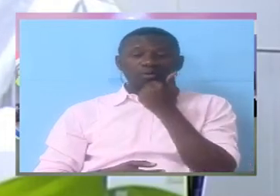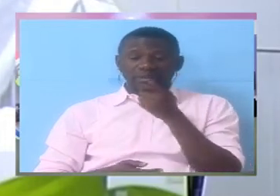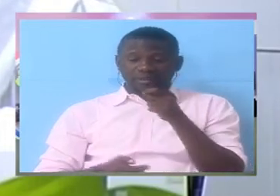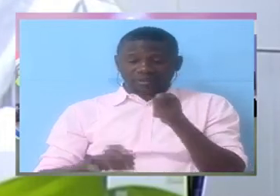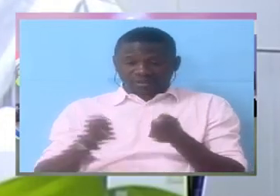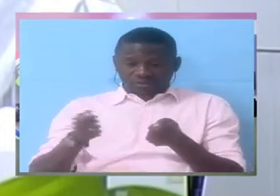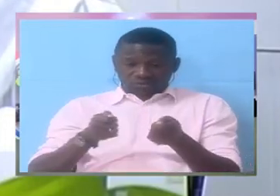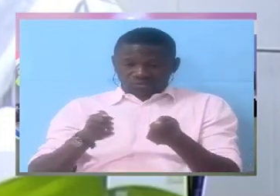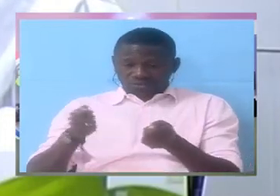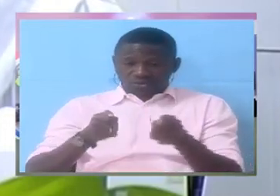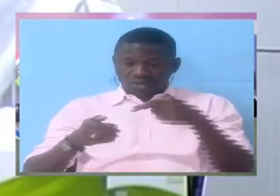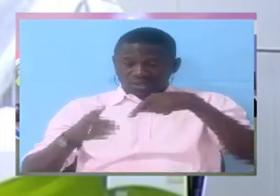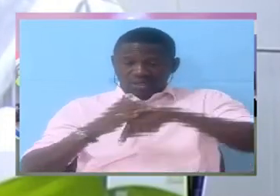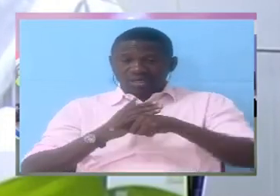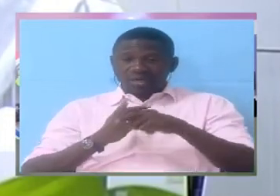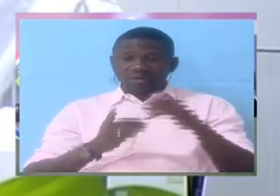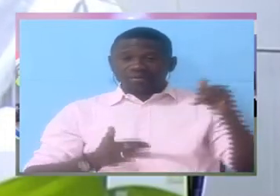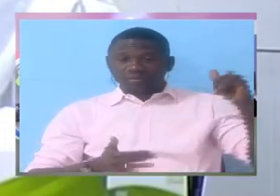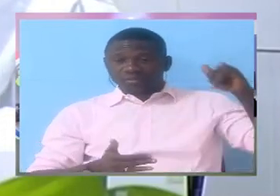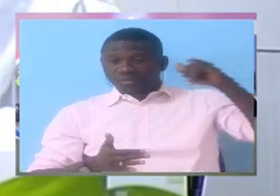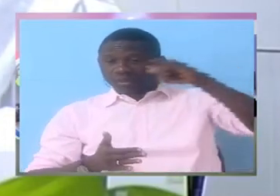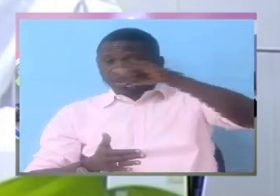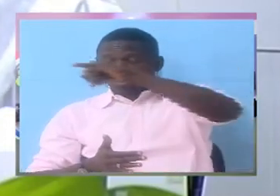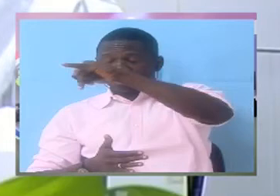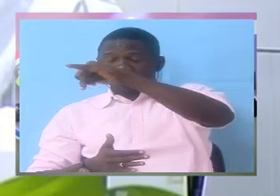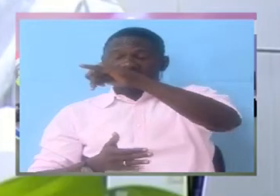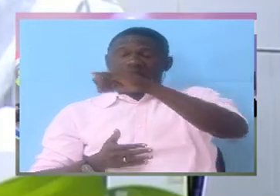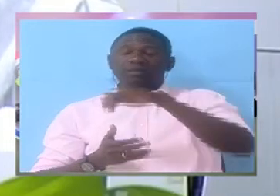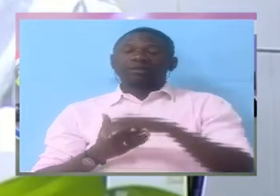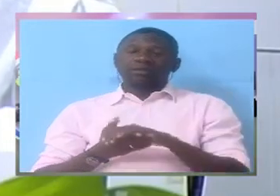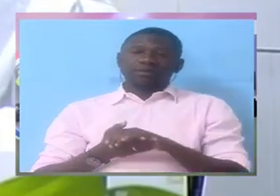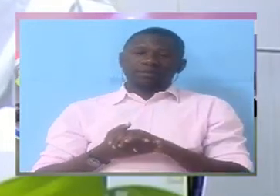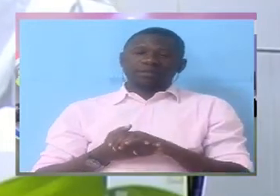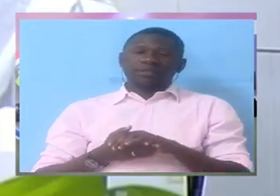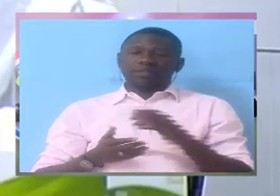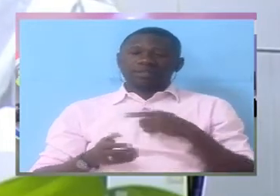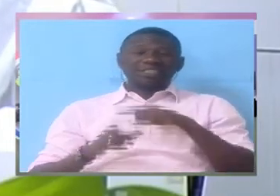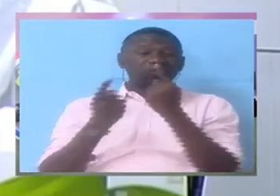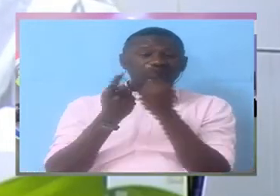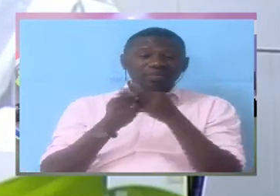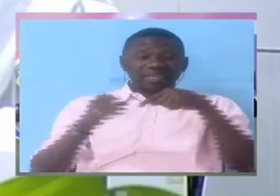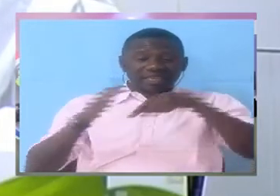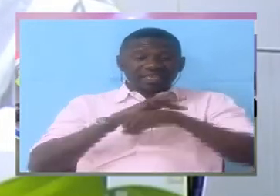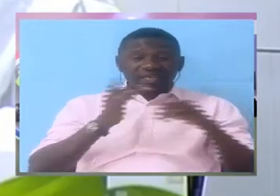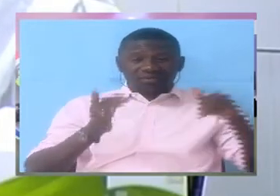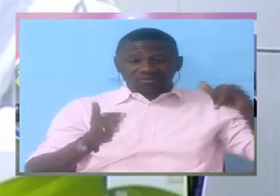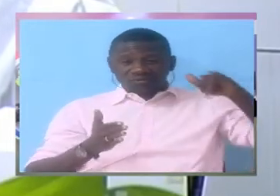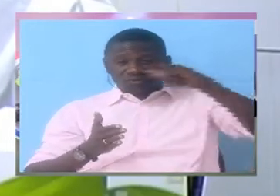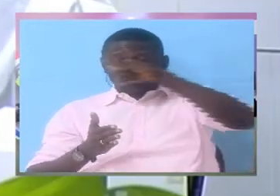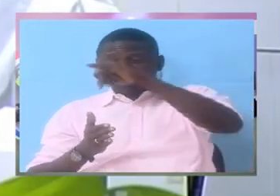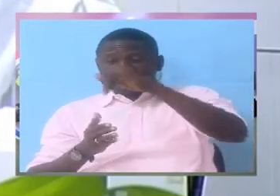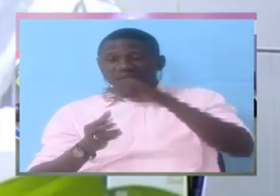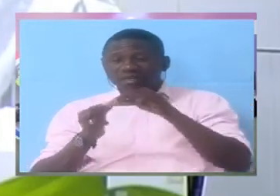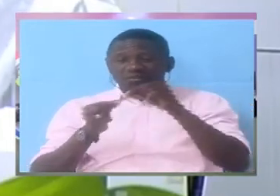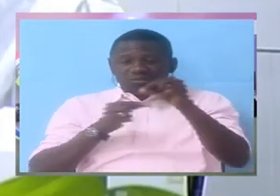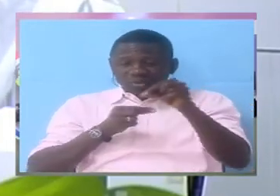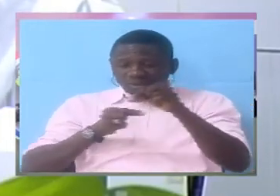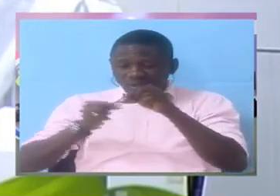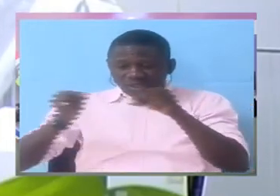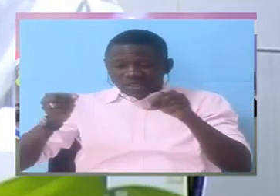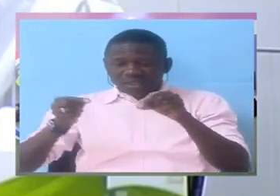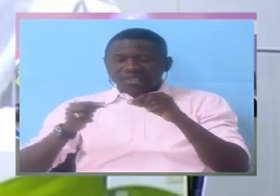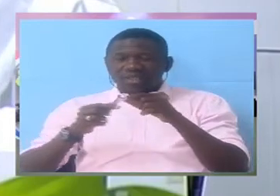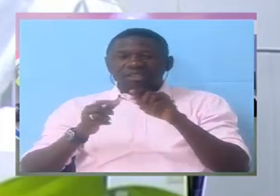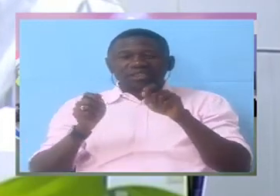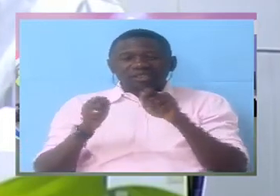In the plane. There is an altimeter. They call it. Fembe kuluntila kono sumandir langolo mo fongo fasa altimeter.